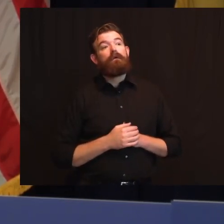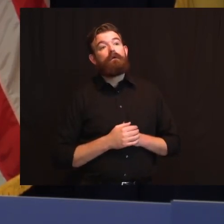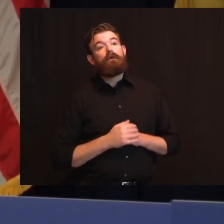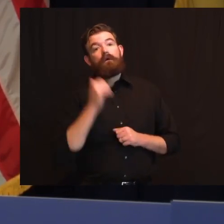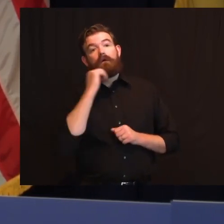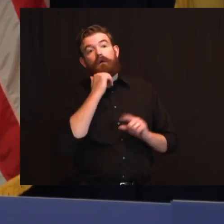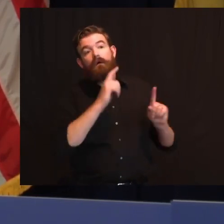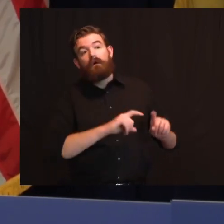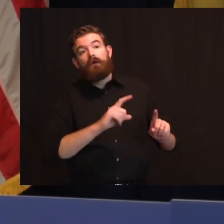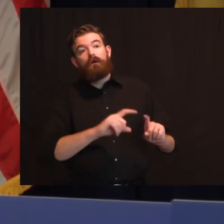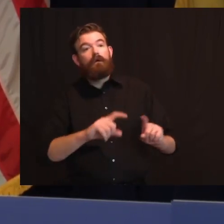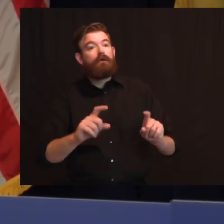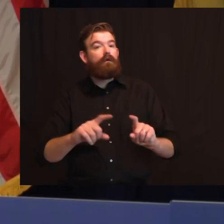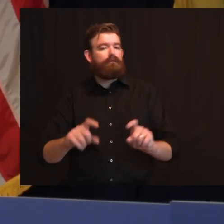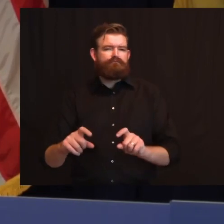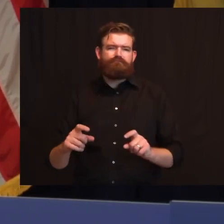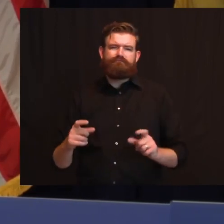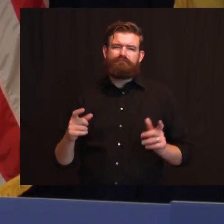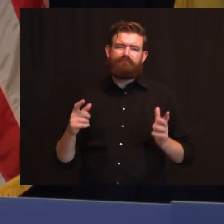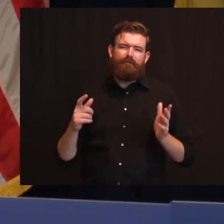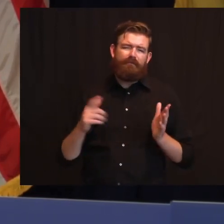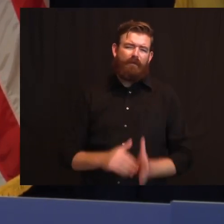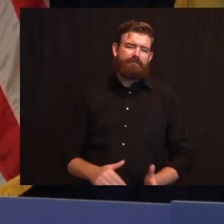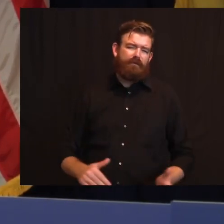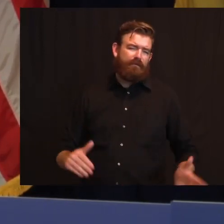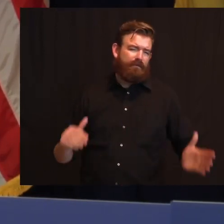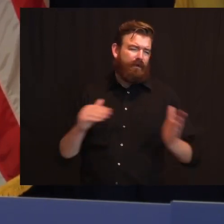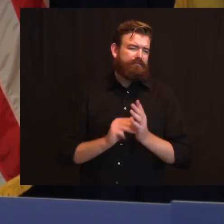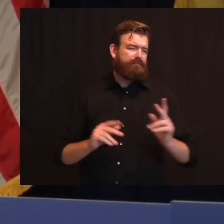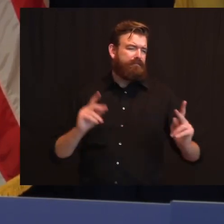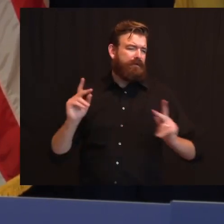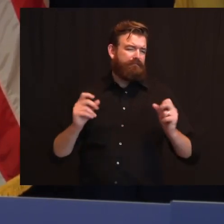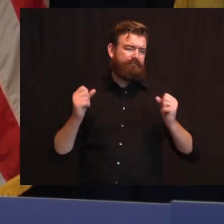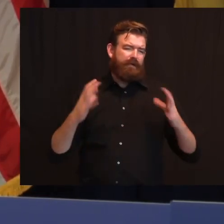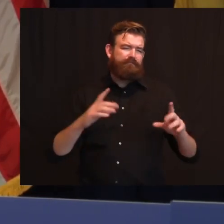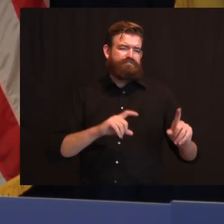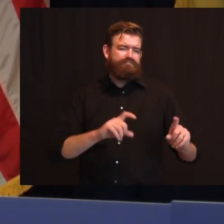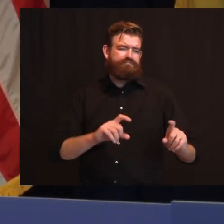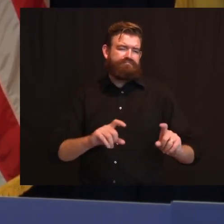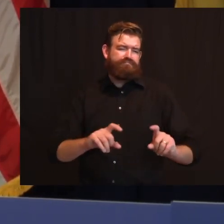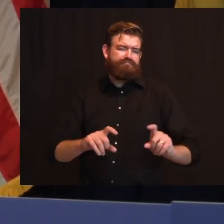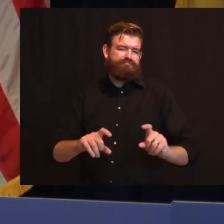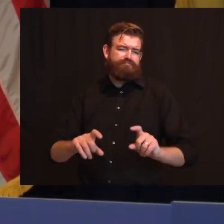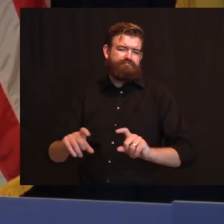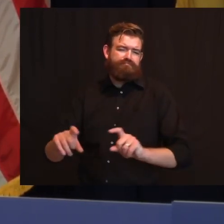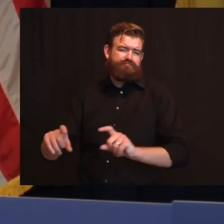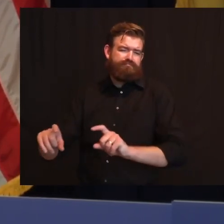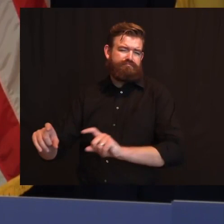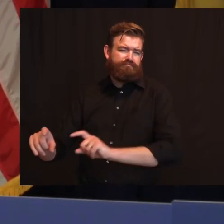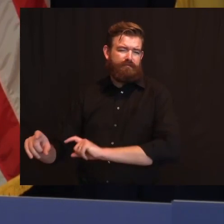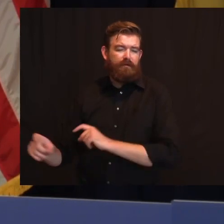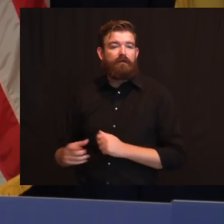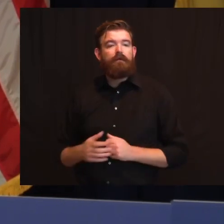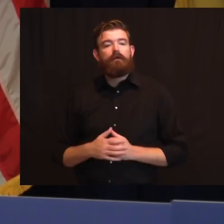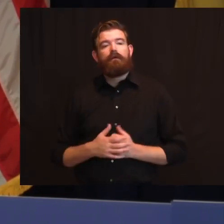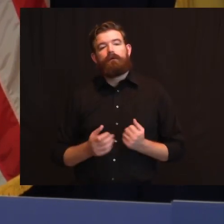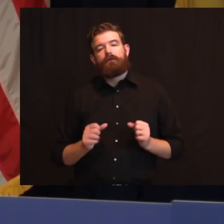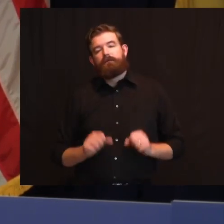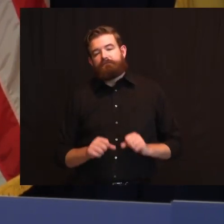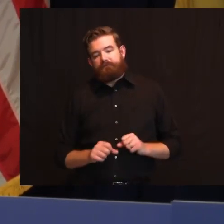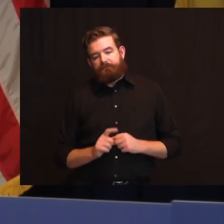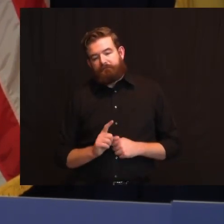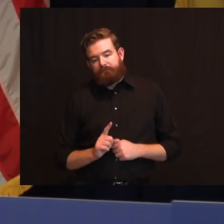And when we see those, if they can be shown to be false, then certainly we accept that they're false.